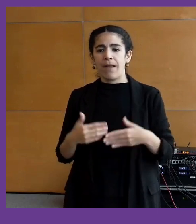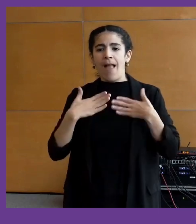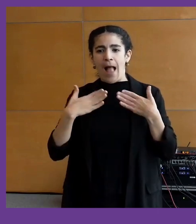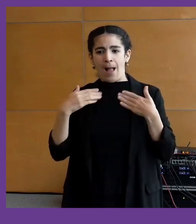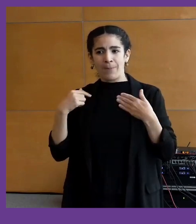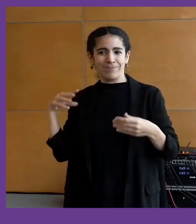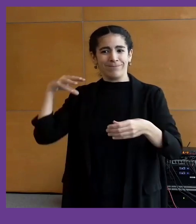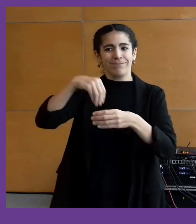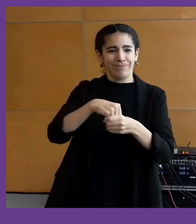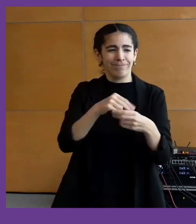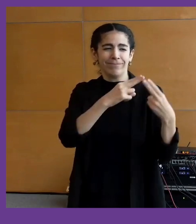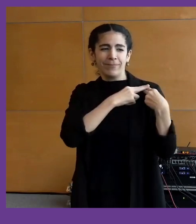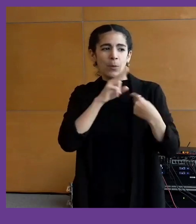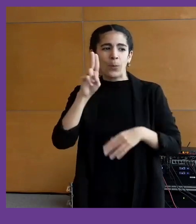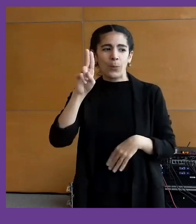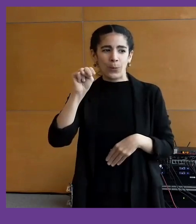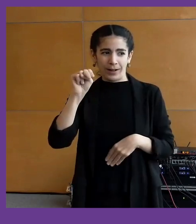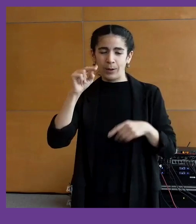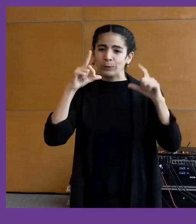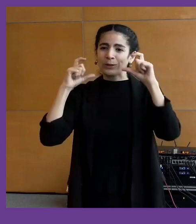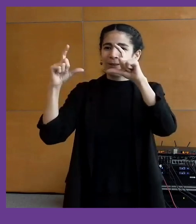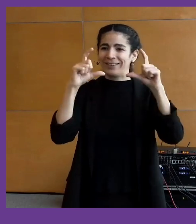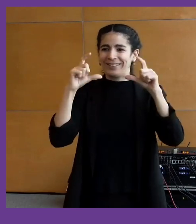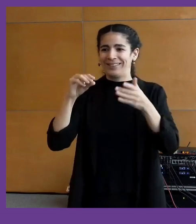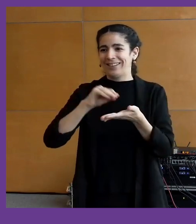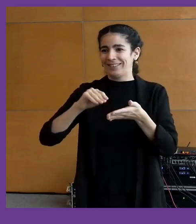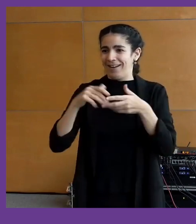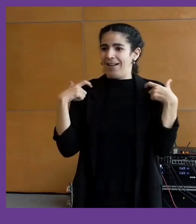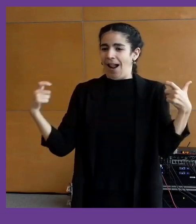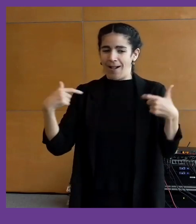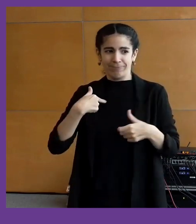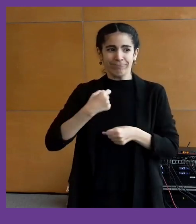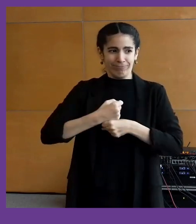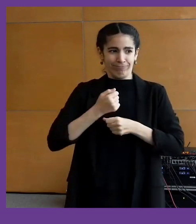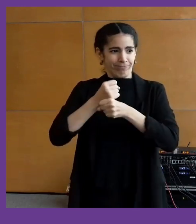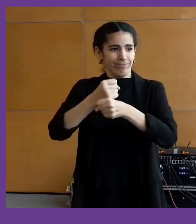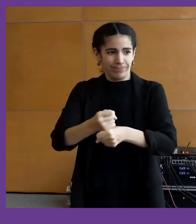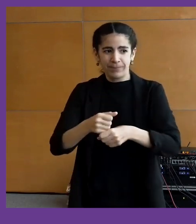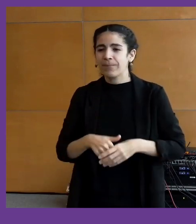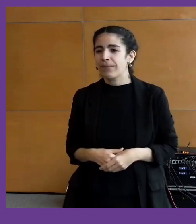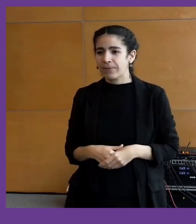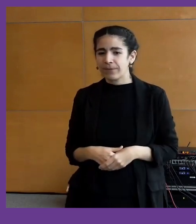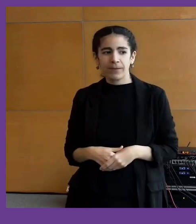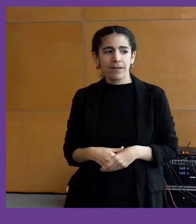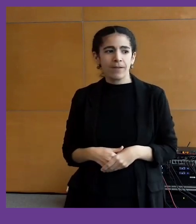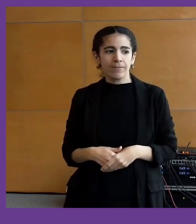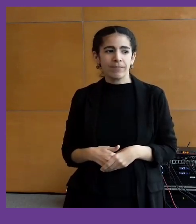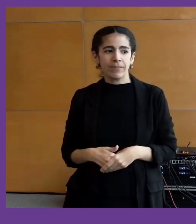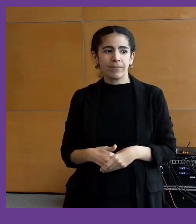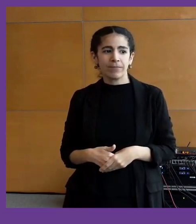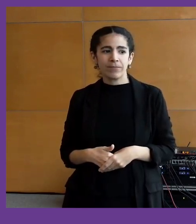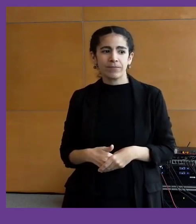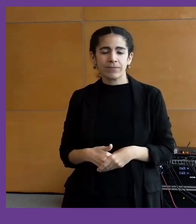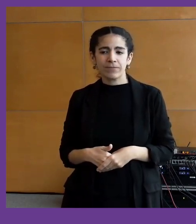European Network for Accessible Tourism. To join so many public officials and industry leaders